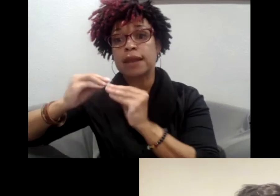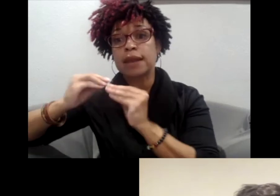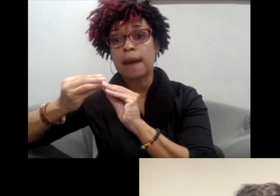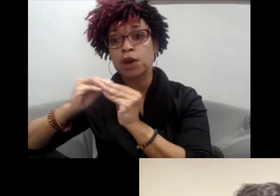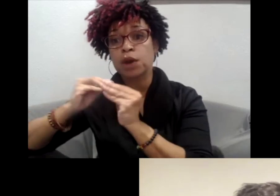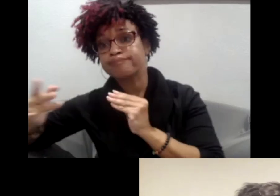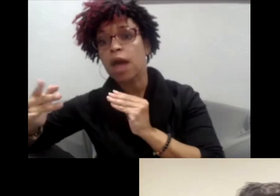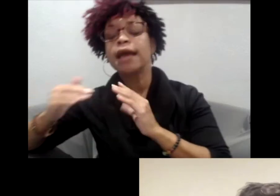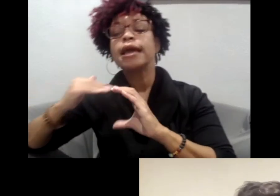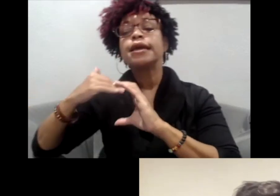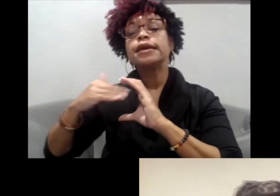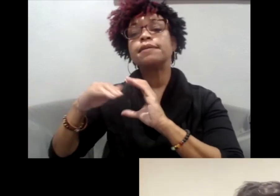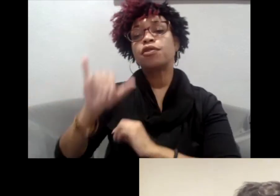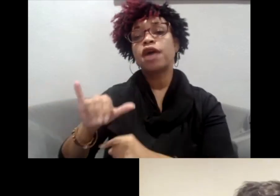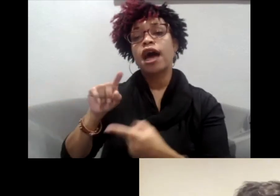that to